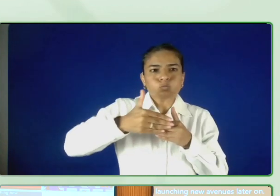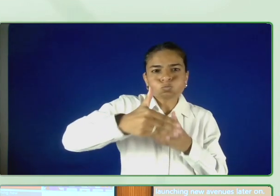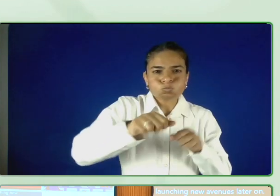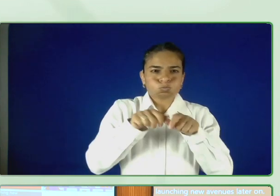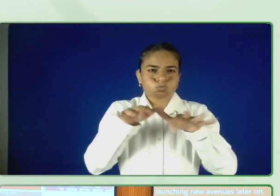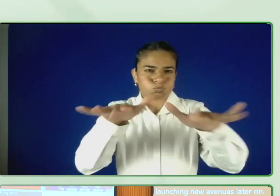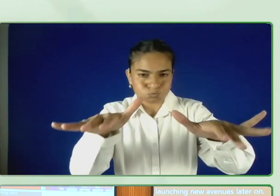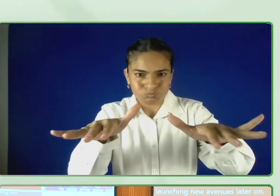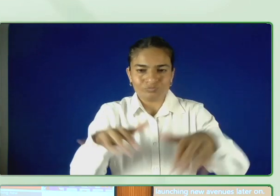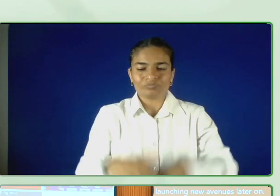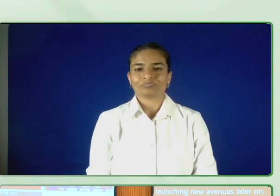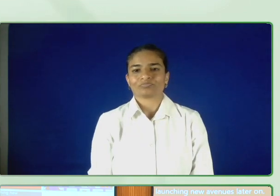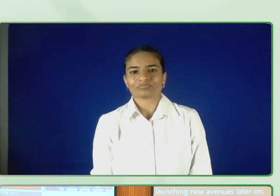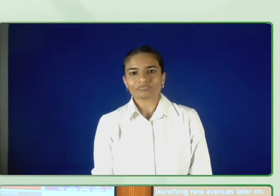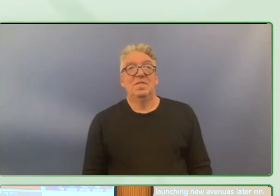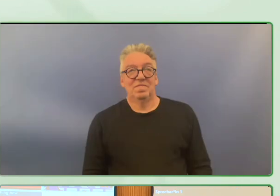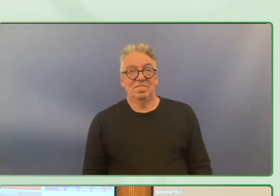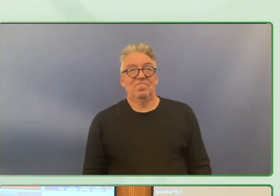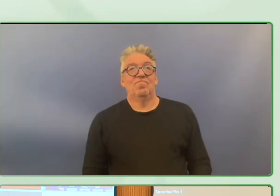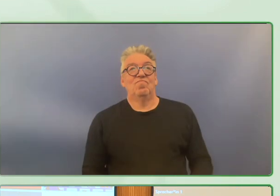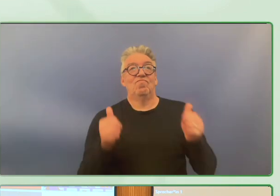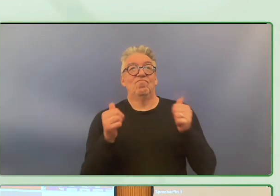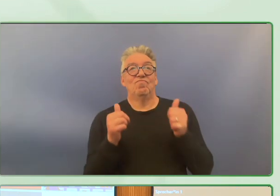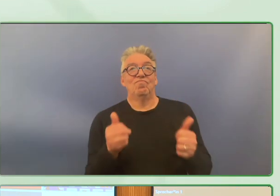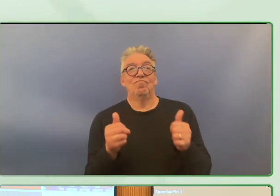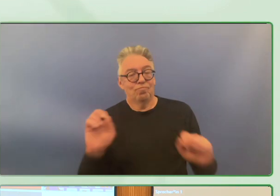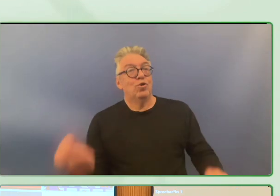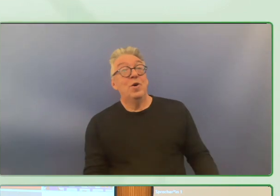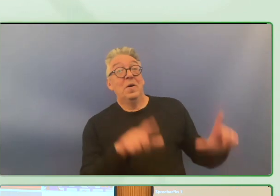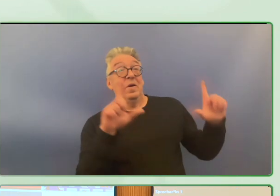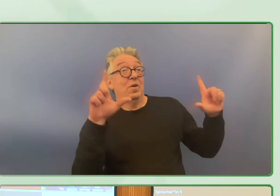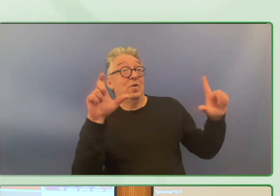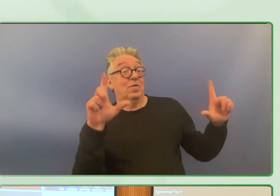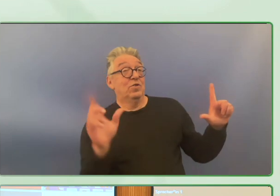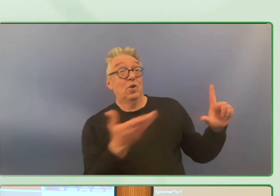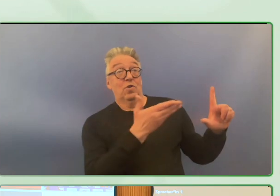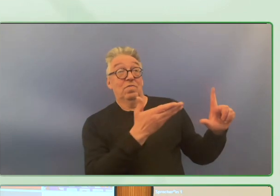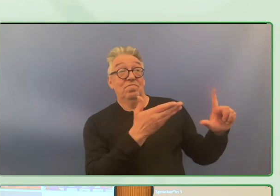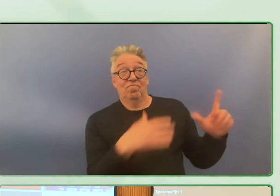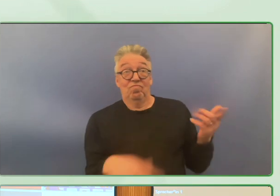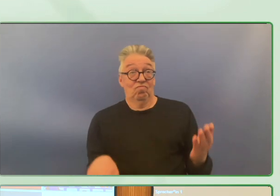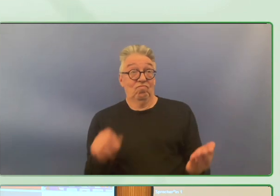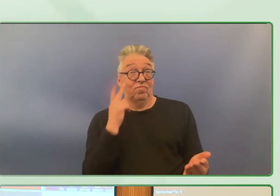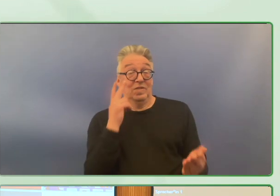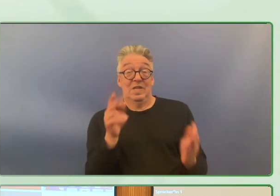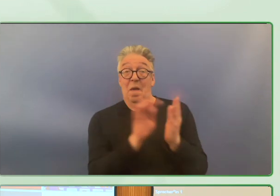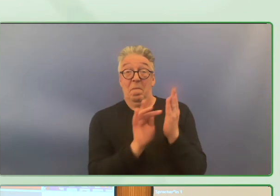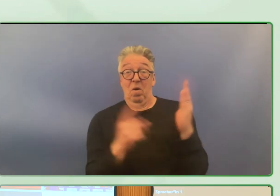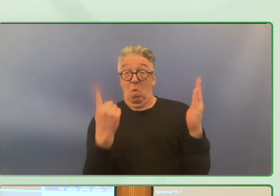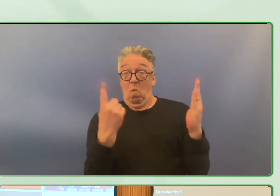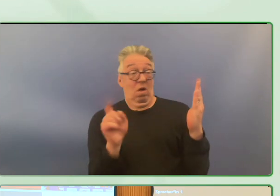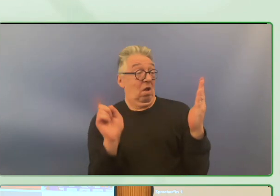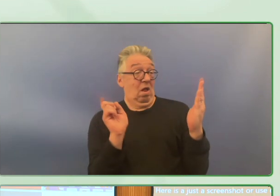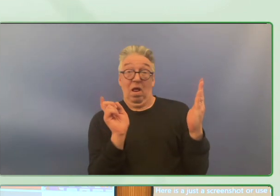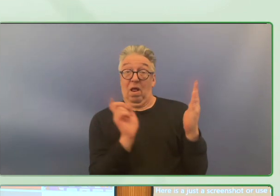of how you can use our mobile application. Deaf user can easily log on with one click. He can